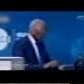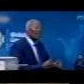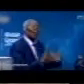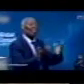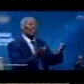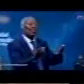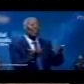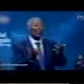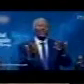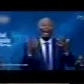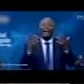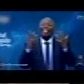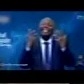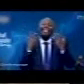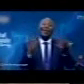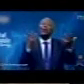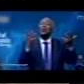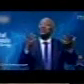them.